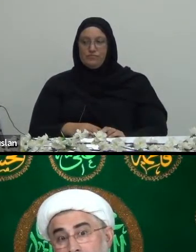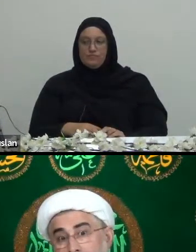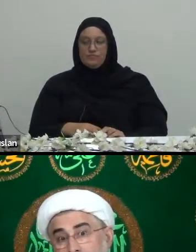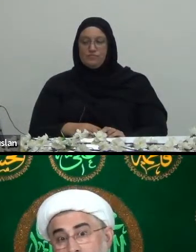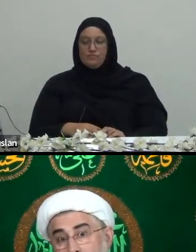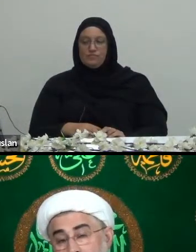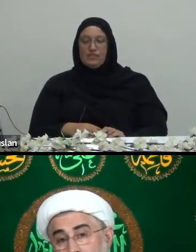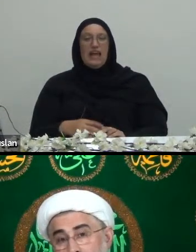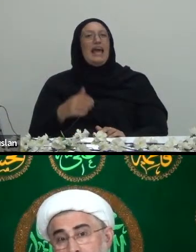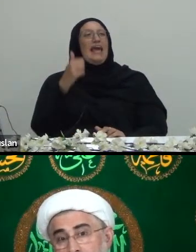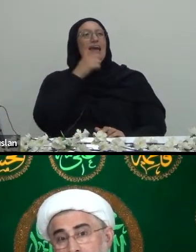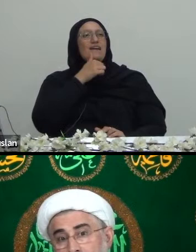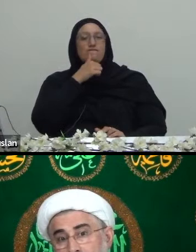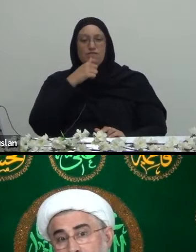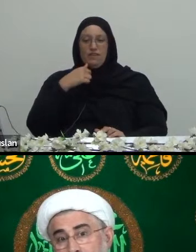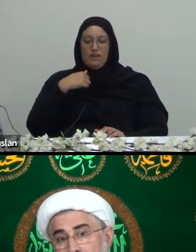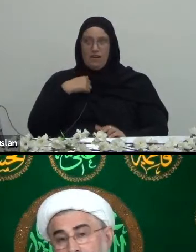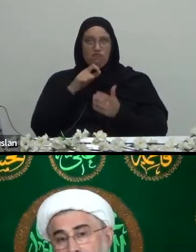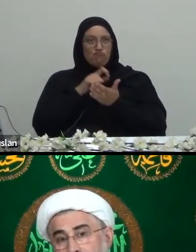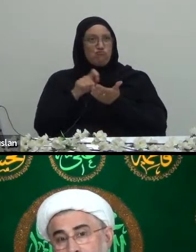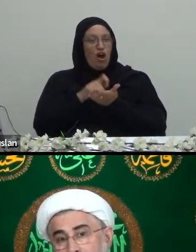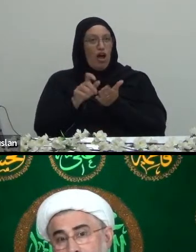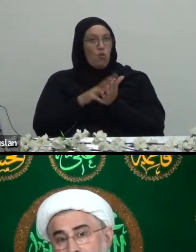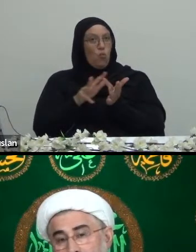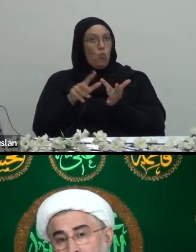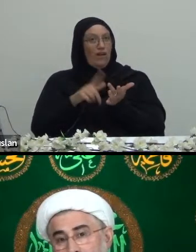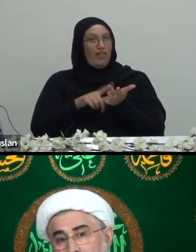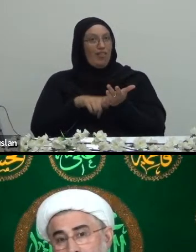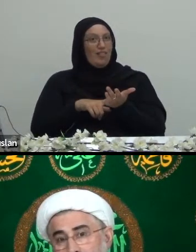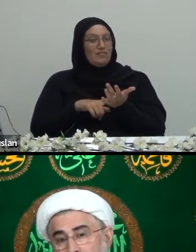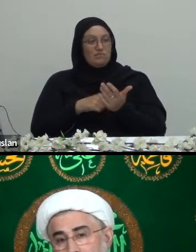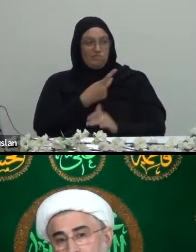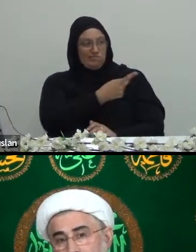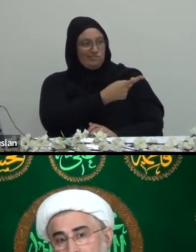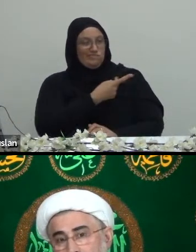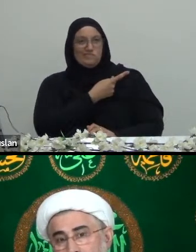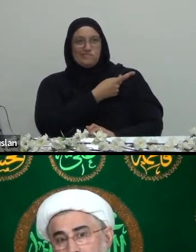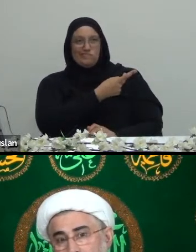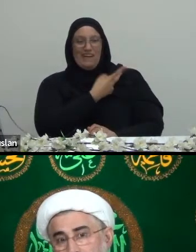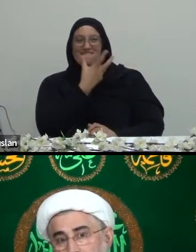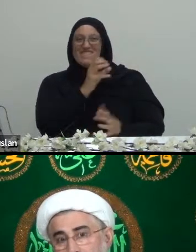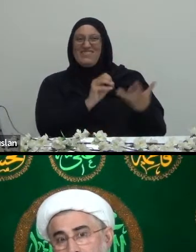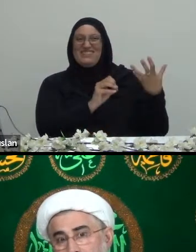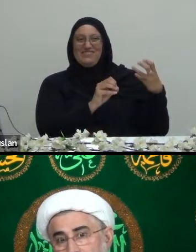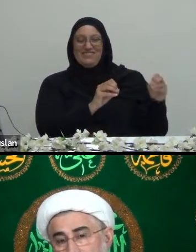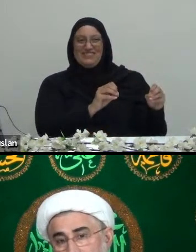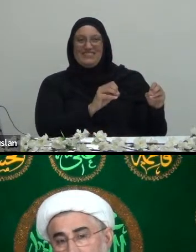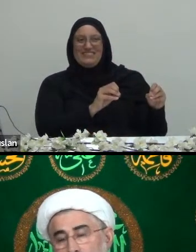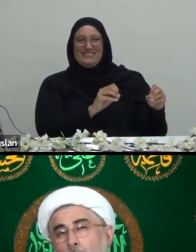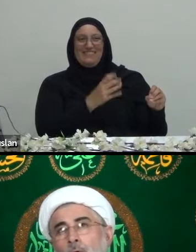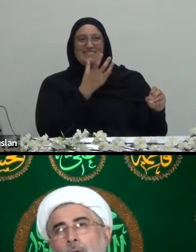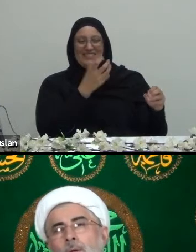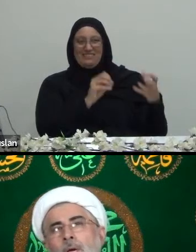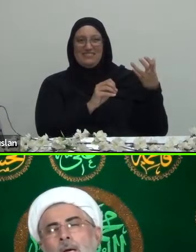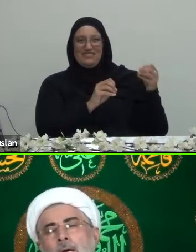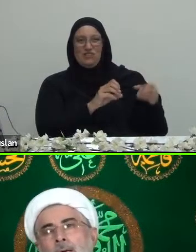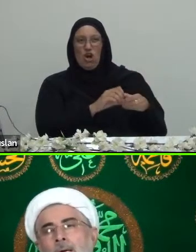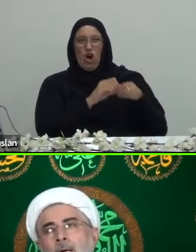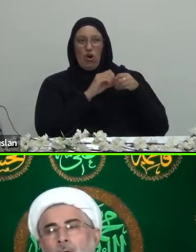can continue to reside in the residence of which they are 50% owners? All